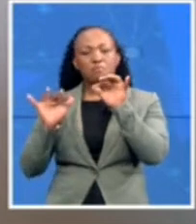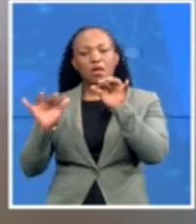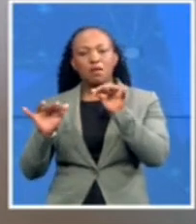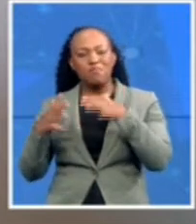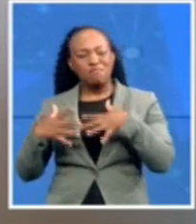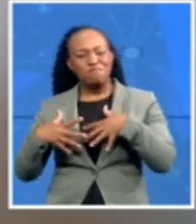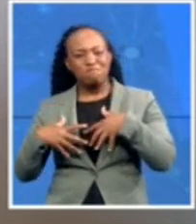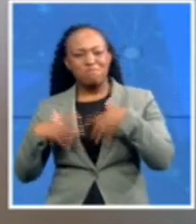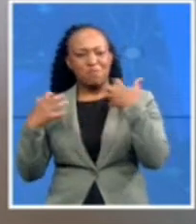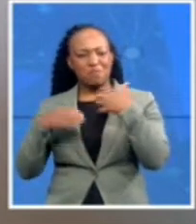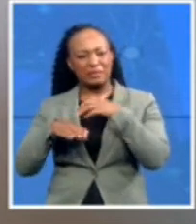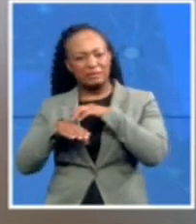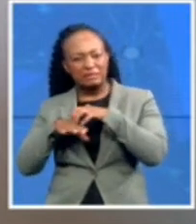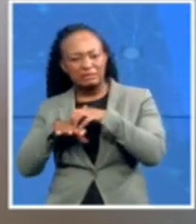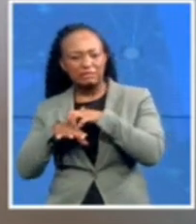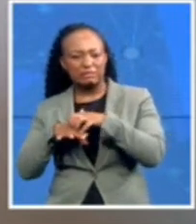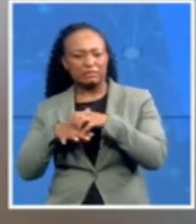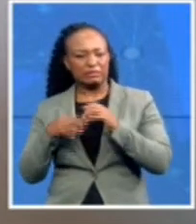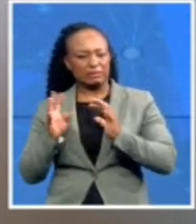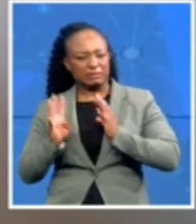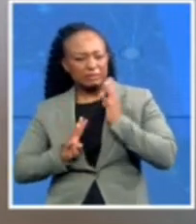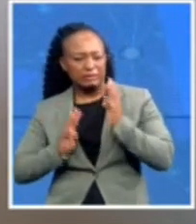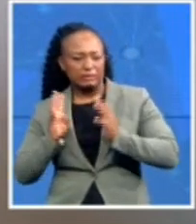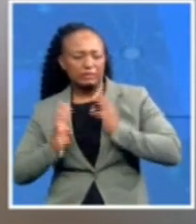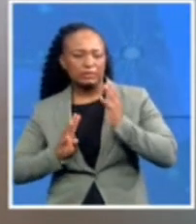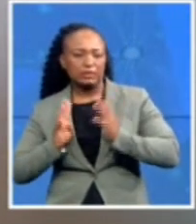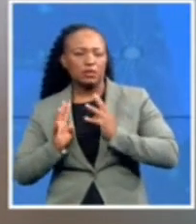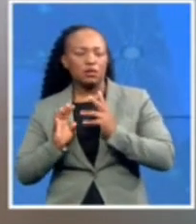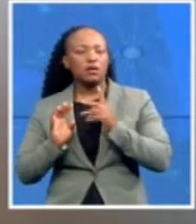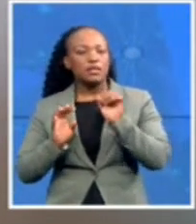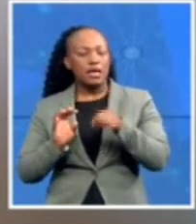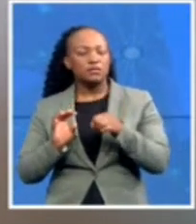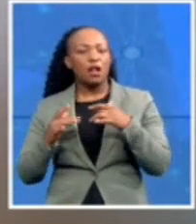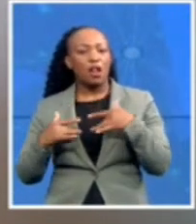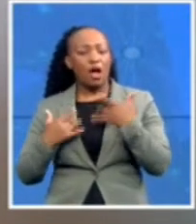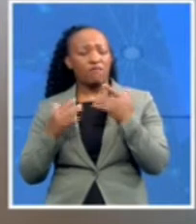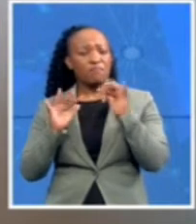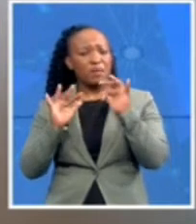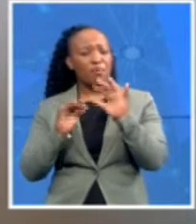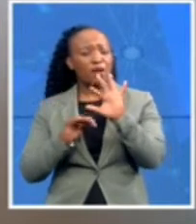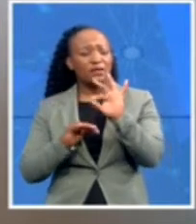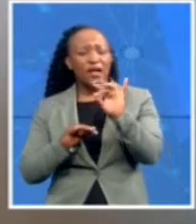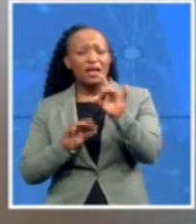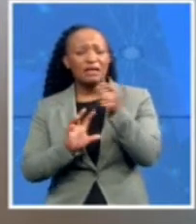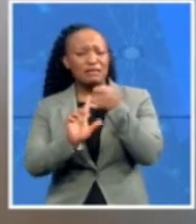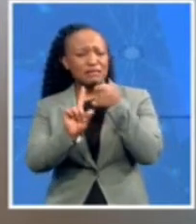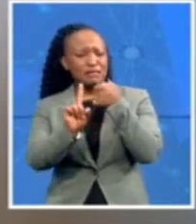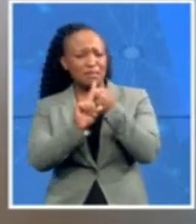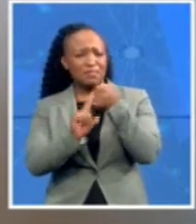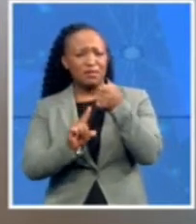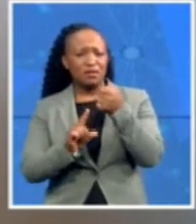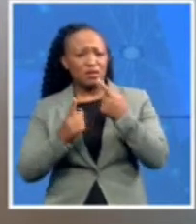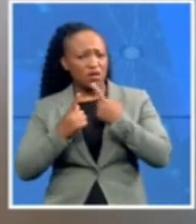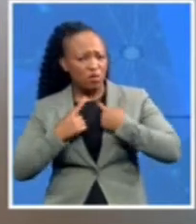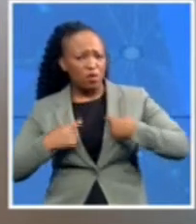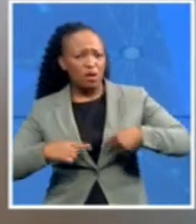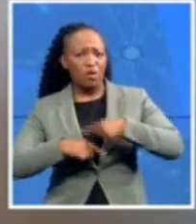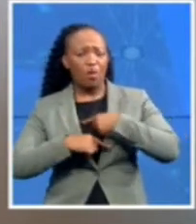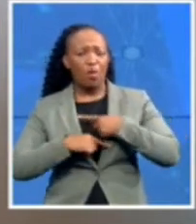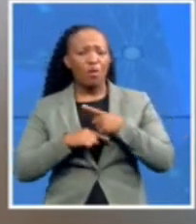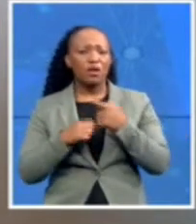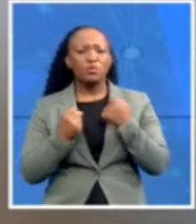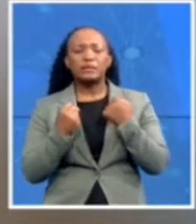It impacts everybody's daily life. We all get frustrated sitting in traffic. We all get frustrated when we can't